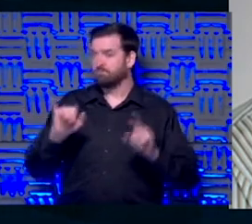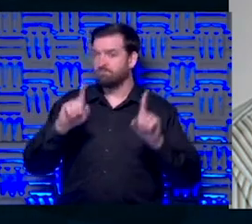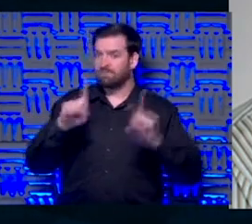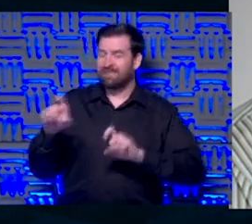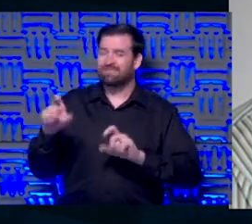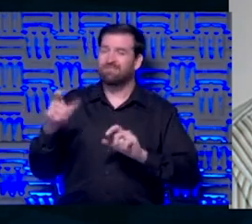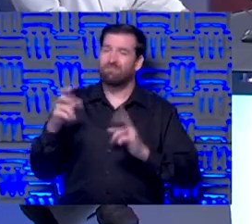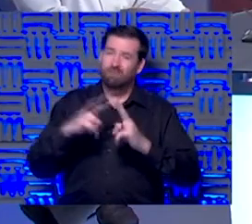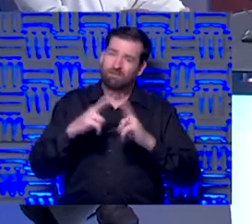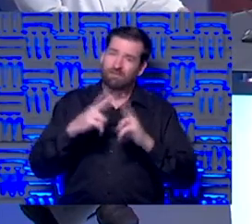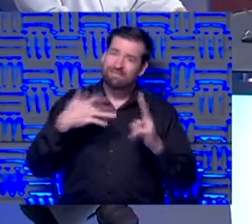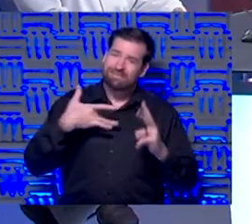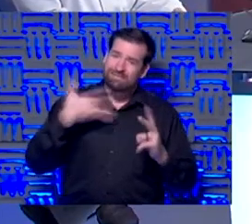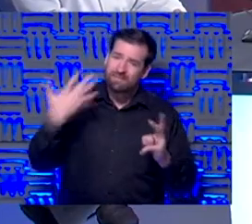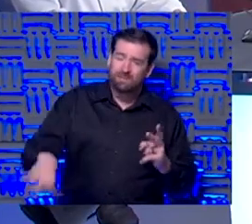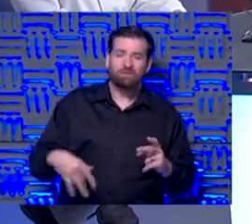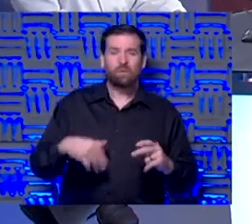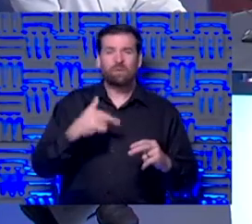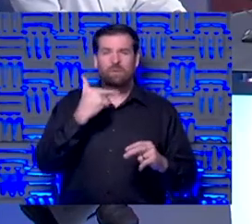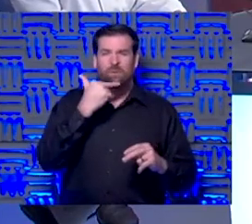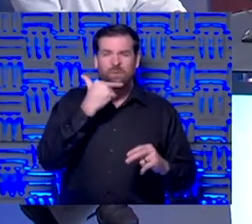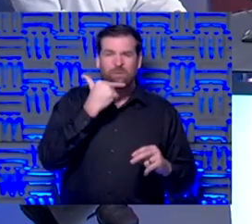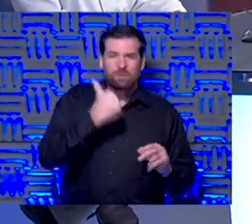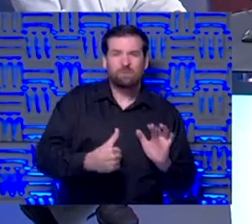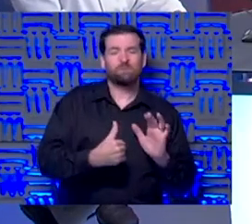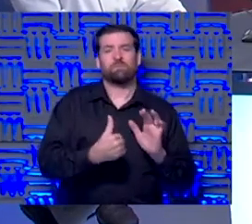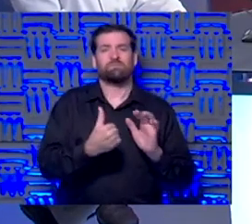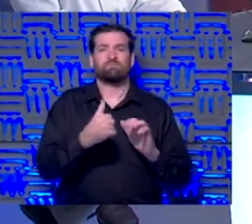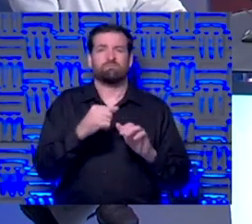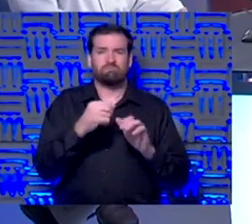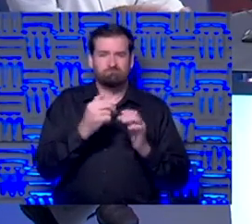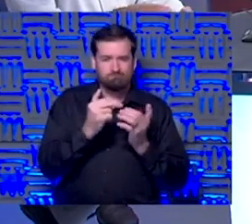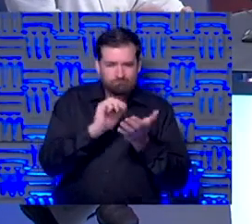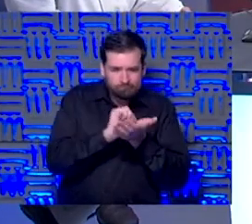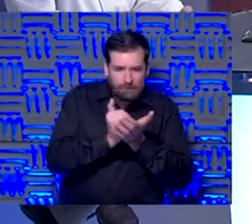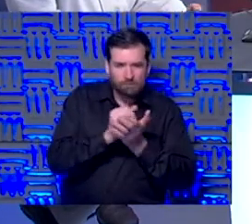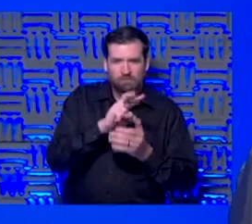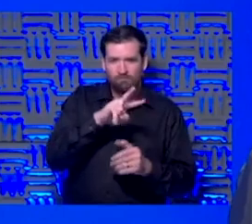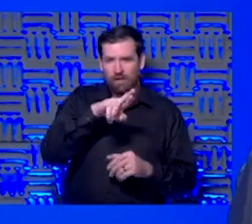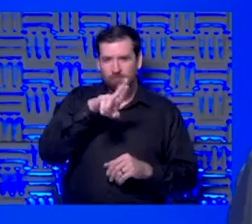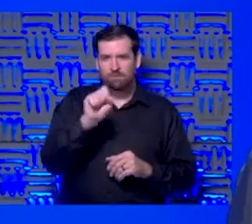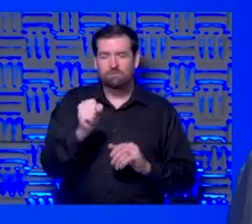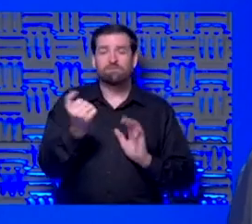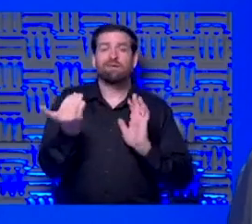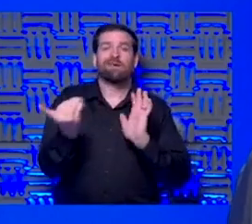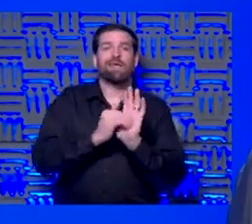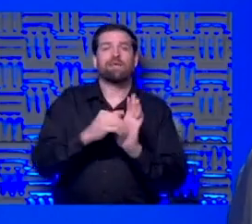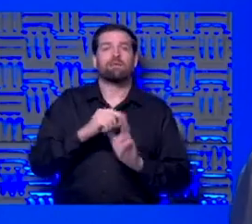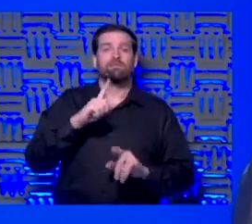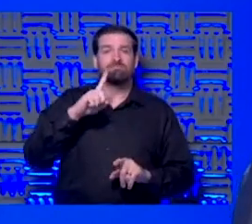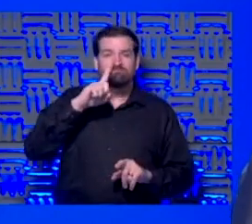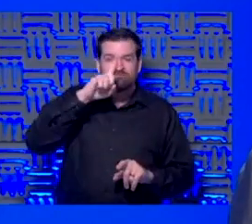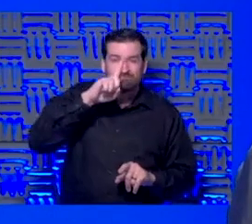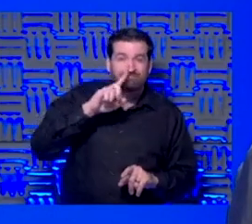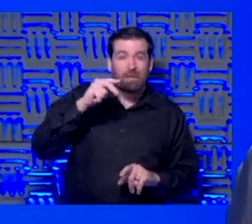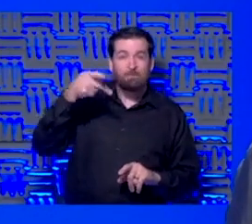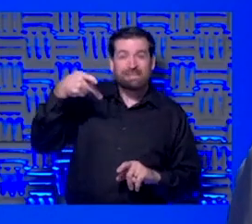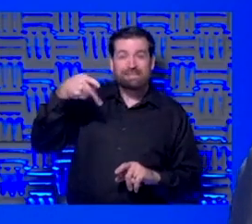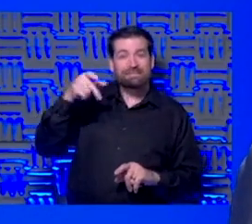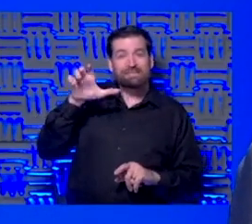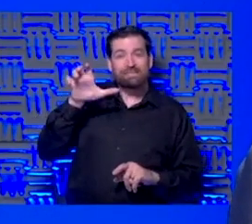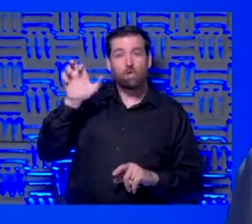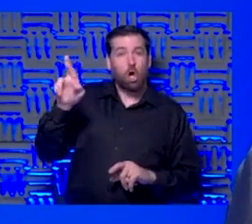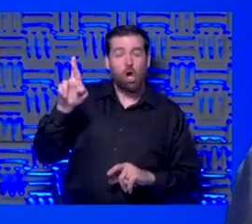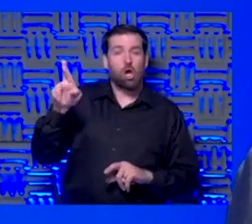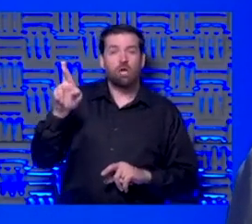very sensitive. It can pick up very small copies of the virus if you have it. And this is, again, the nasopharyngeal swab, the PCR. We